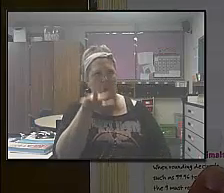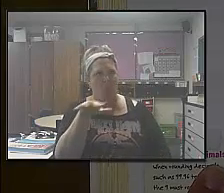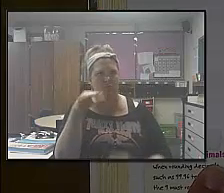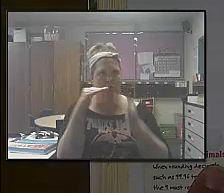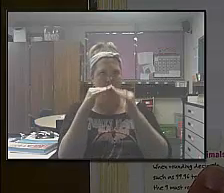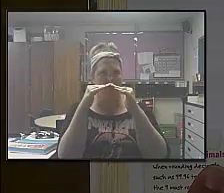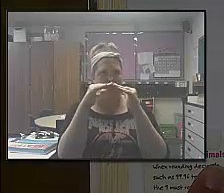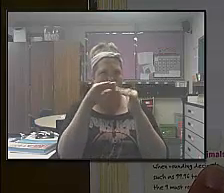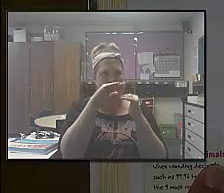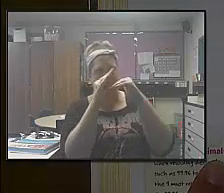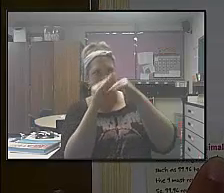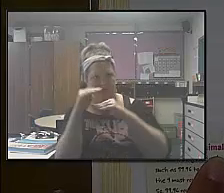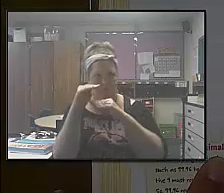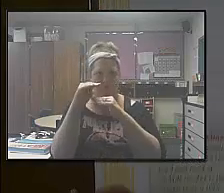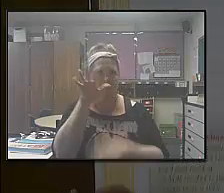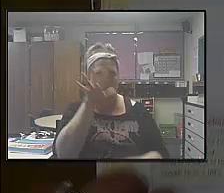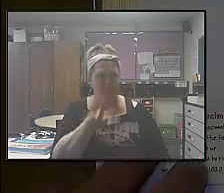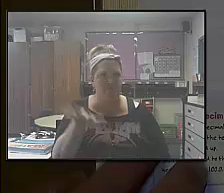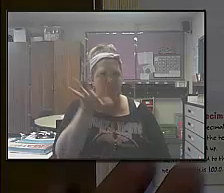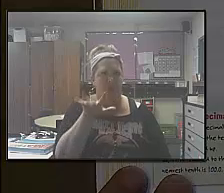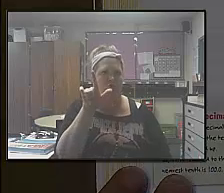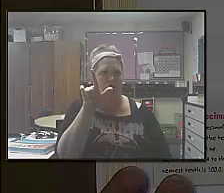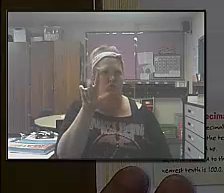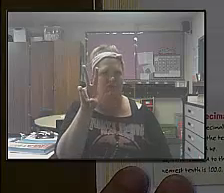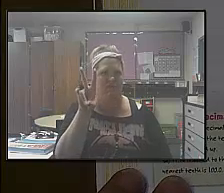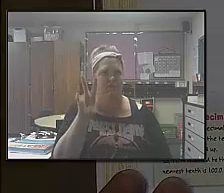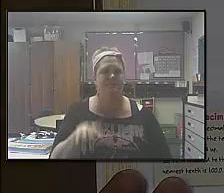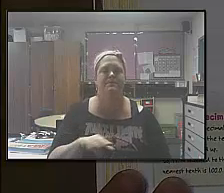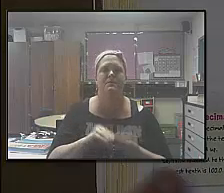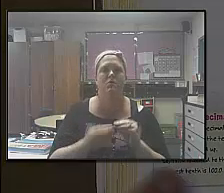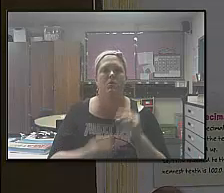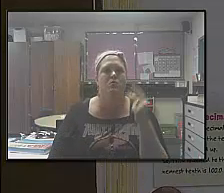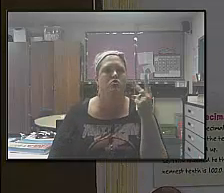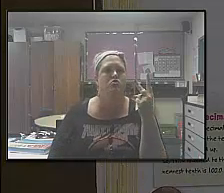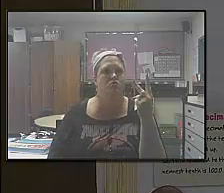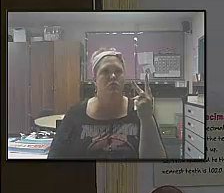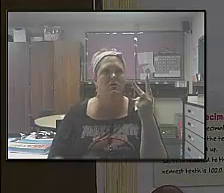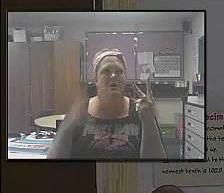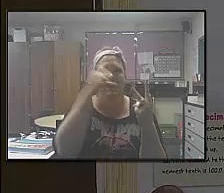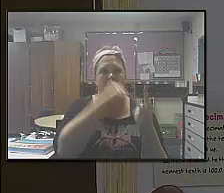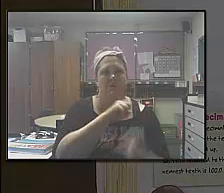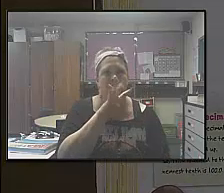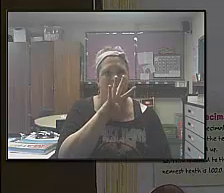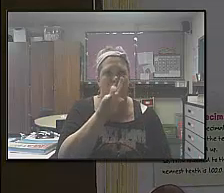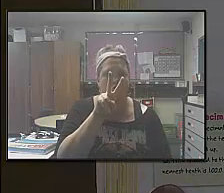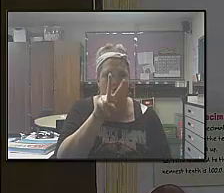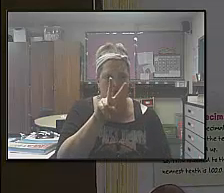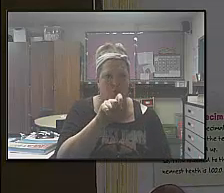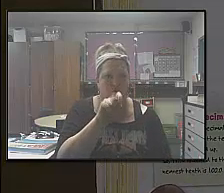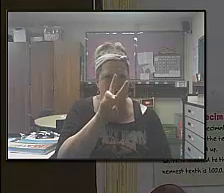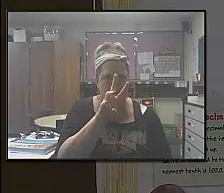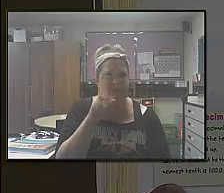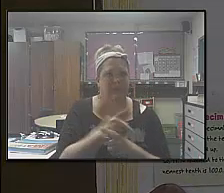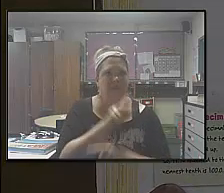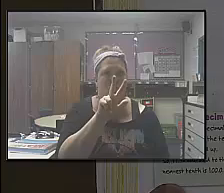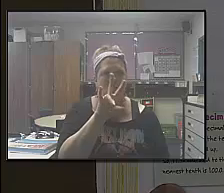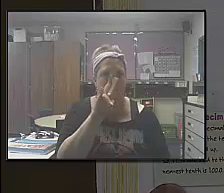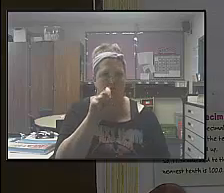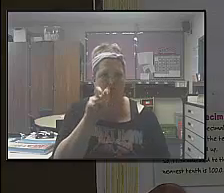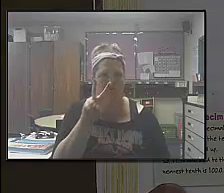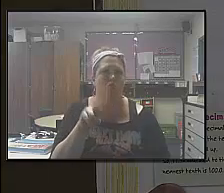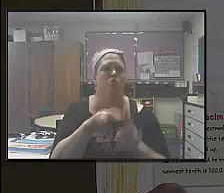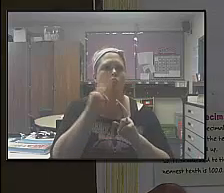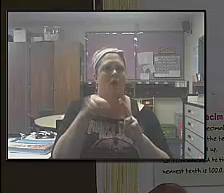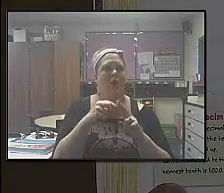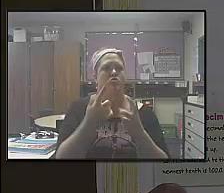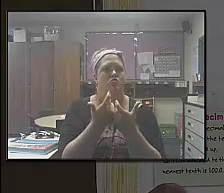then 7, okay, 4. So number 2, One. estimate I make sure 42.6 that these times decimals are all lined 37.2. up.